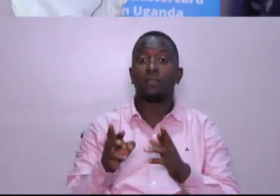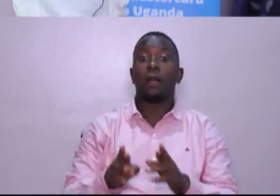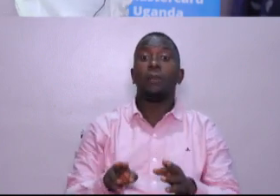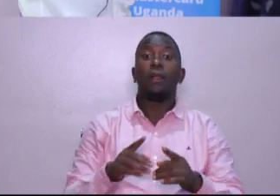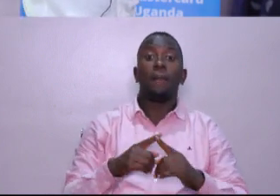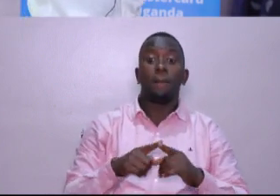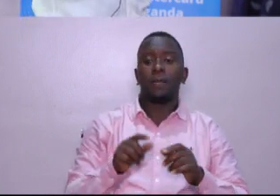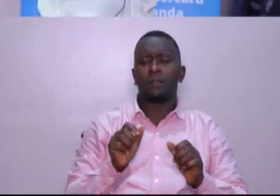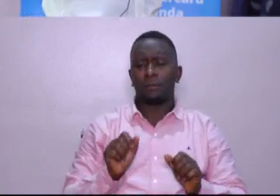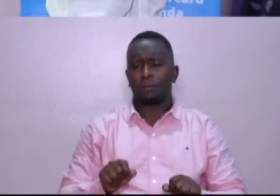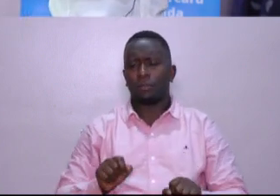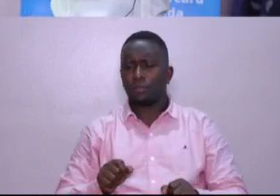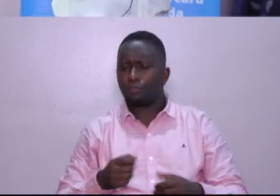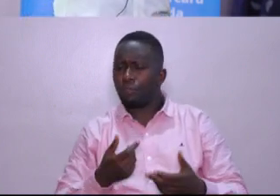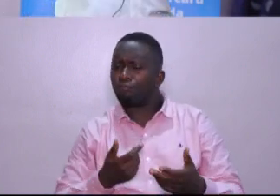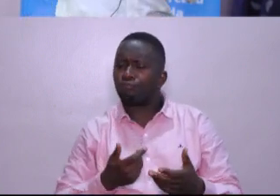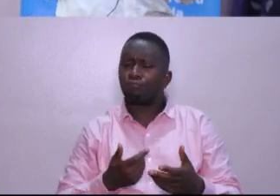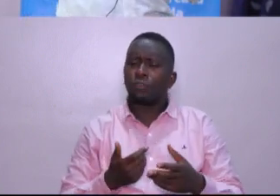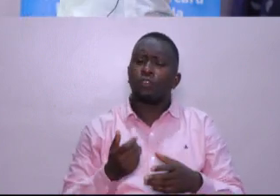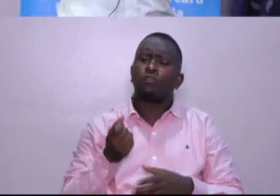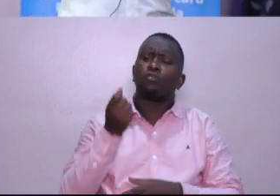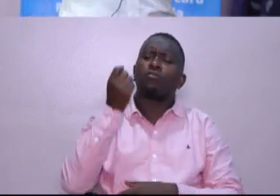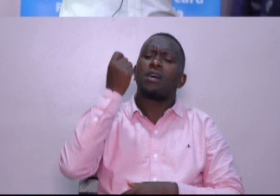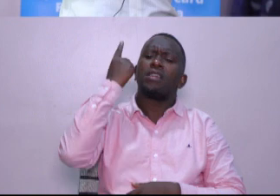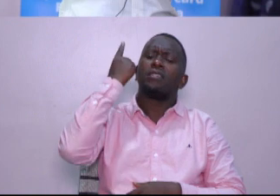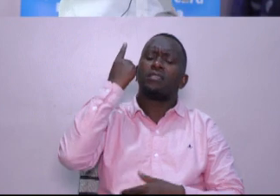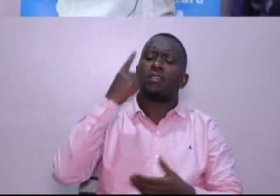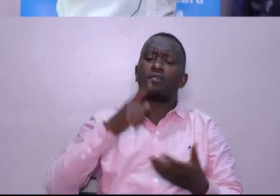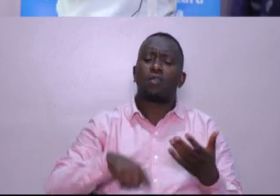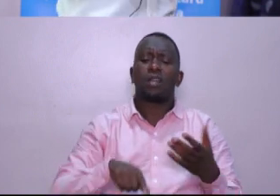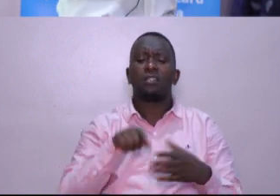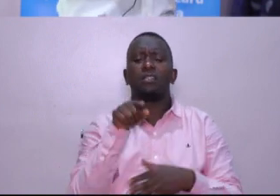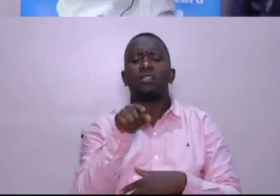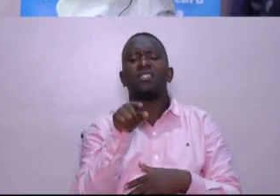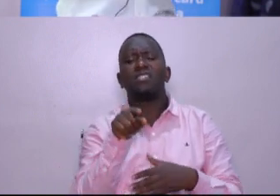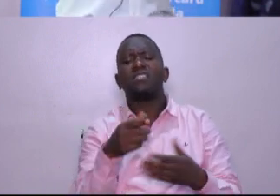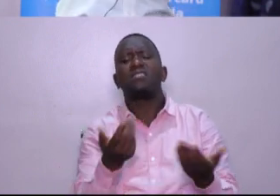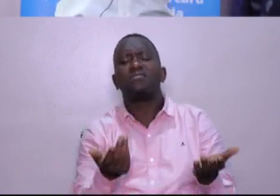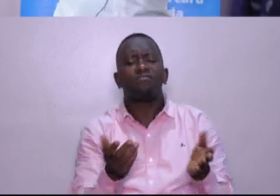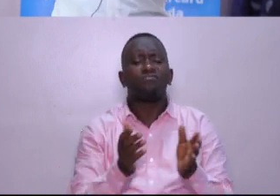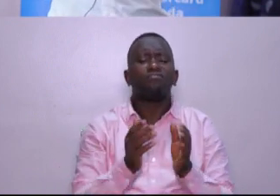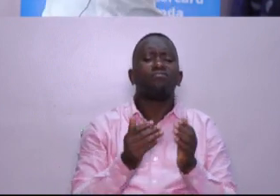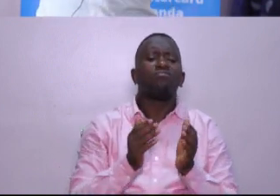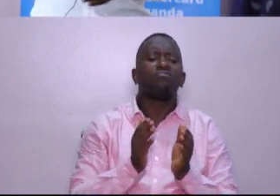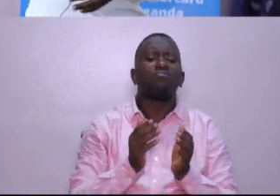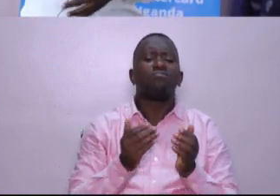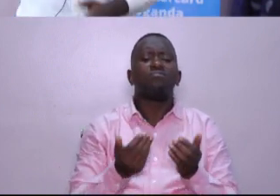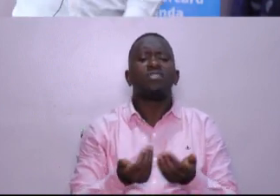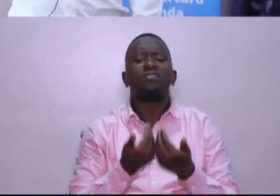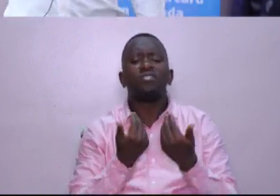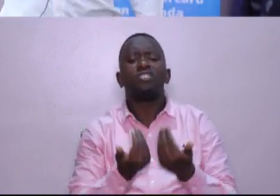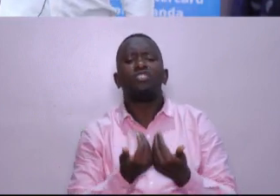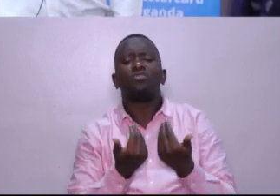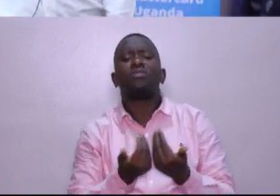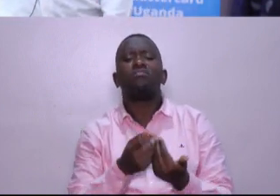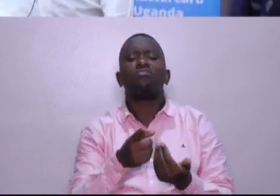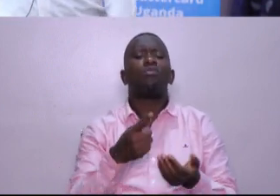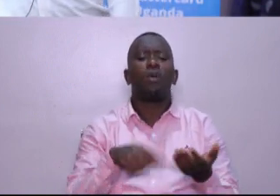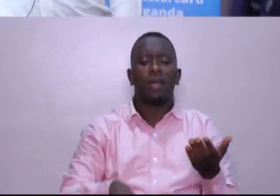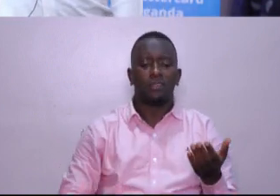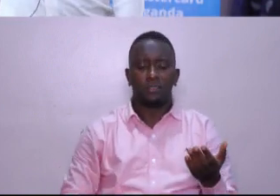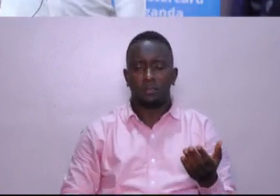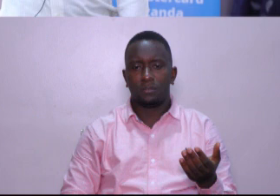I pick the definition? Because that is the target of me, the lecturer. I want this person to know the definition